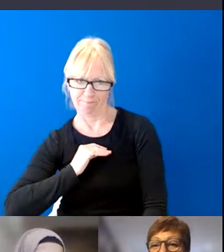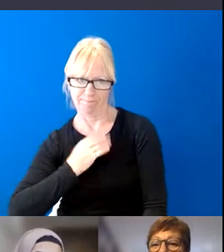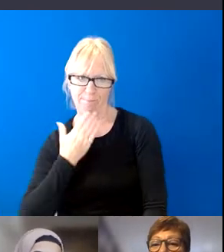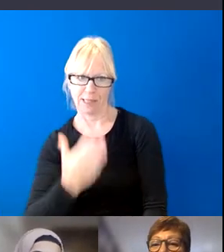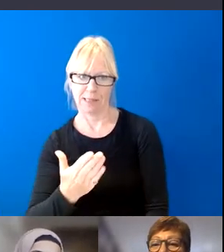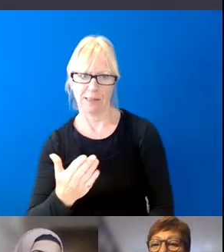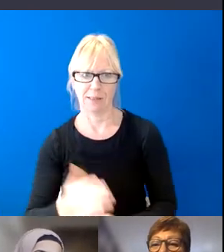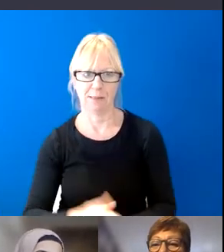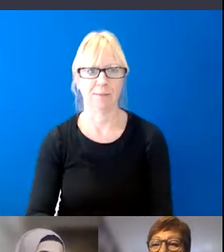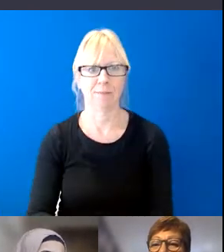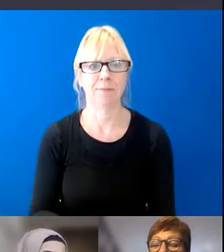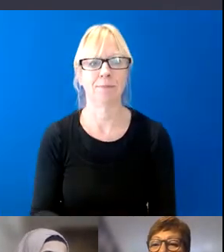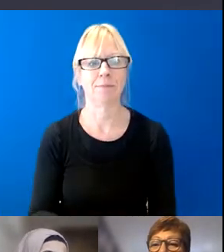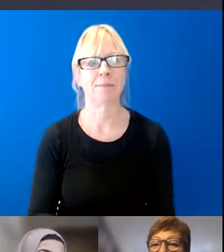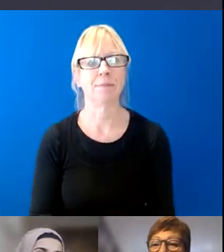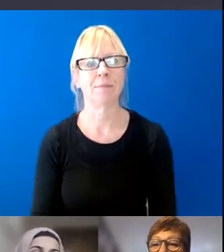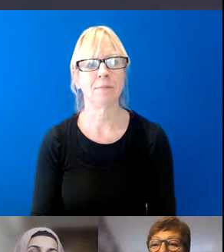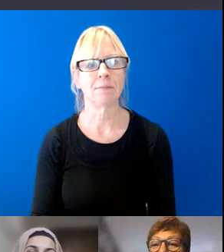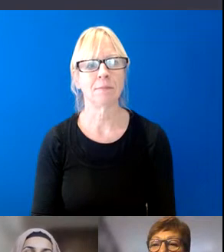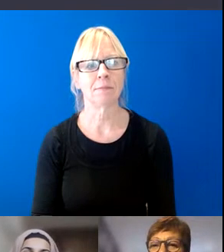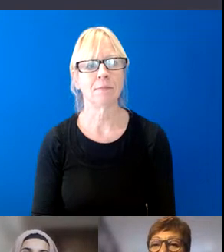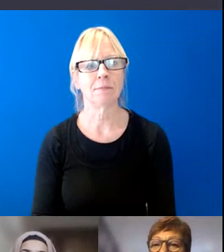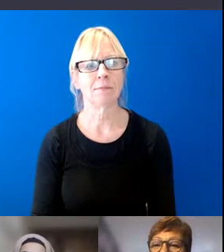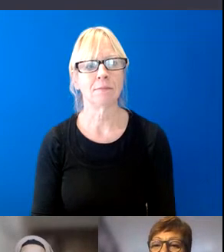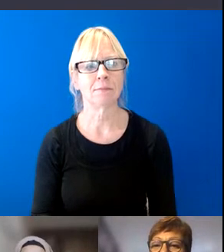I think.